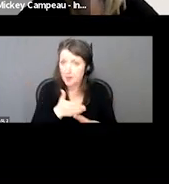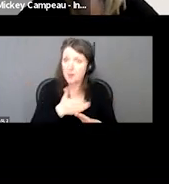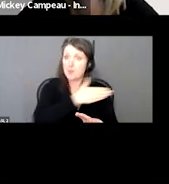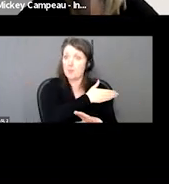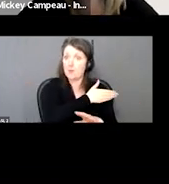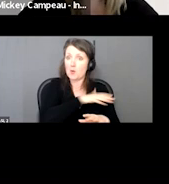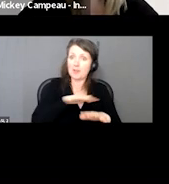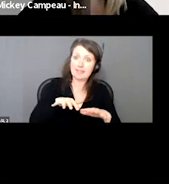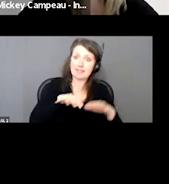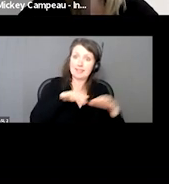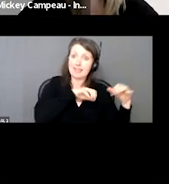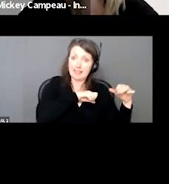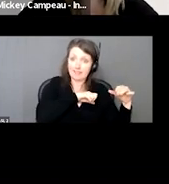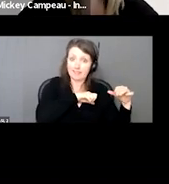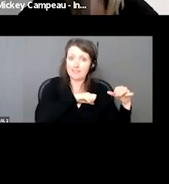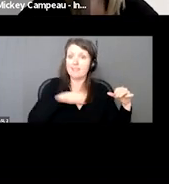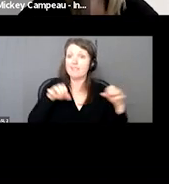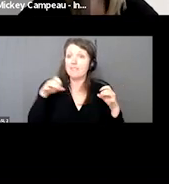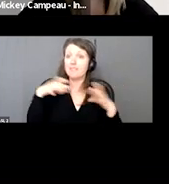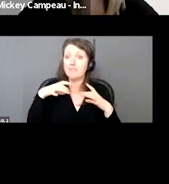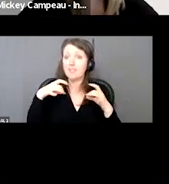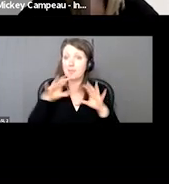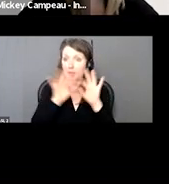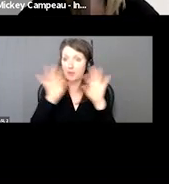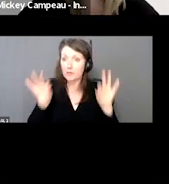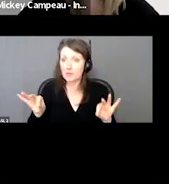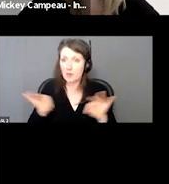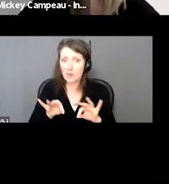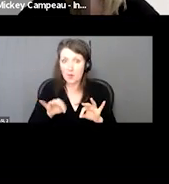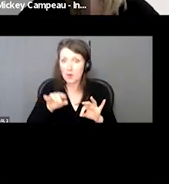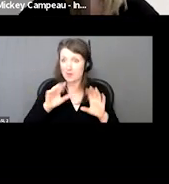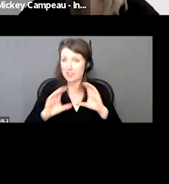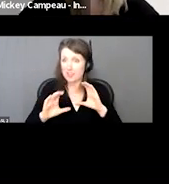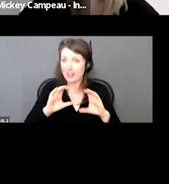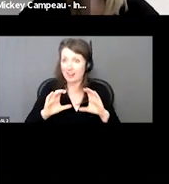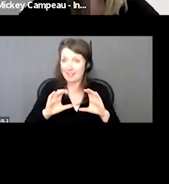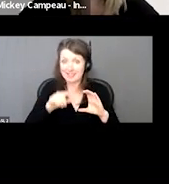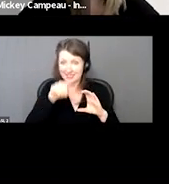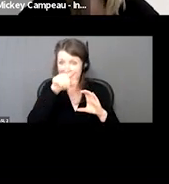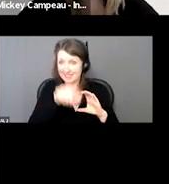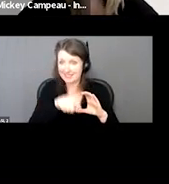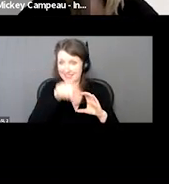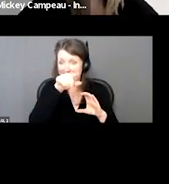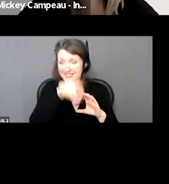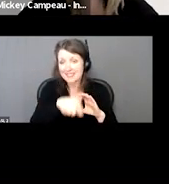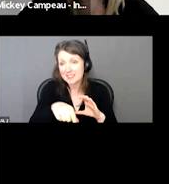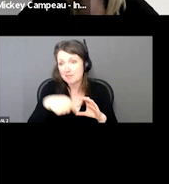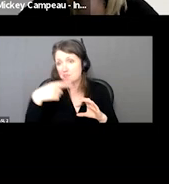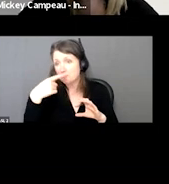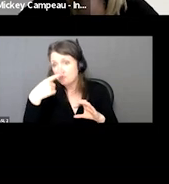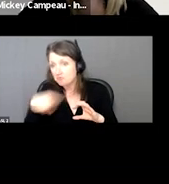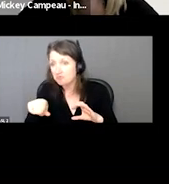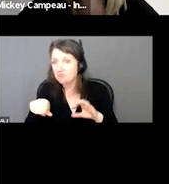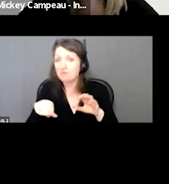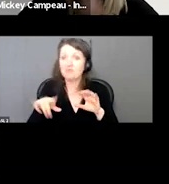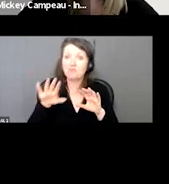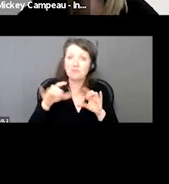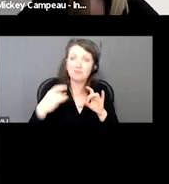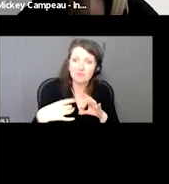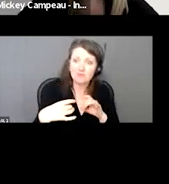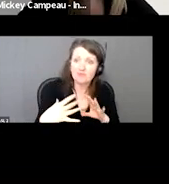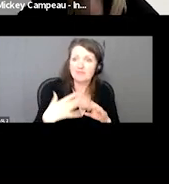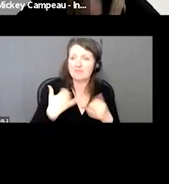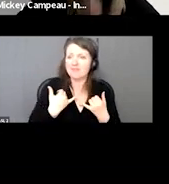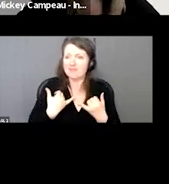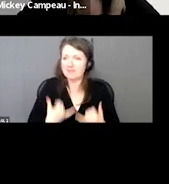form link into chat, and we'd really love it if you could follow through. Definitely give us feedback on